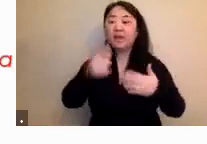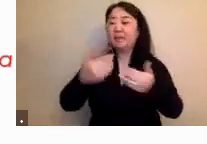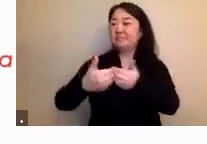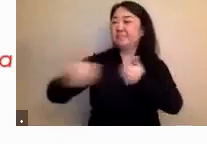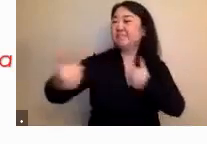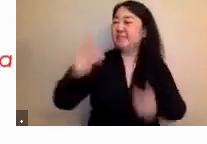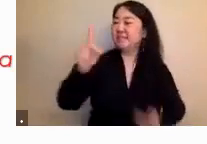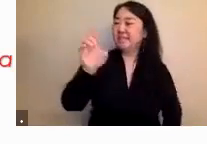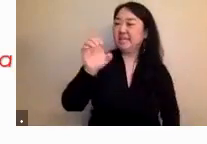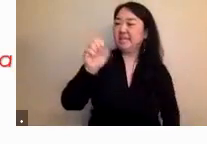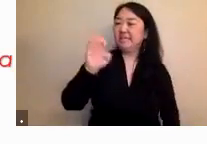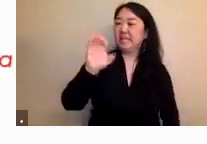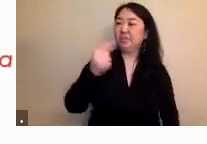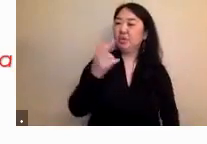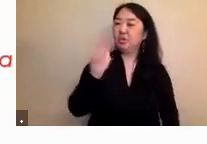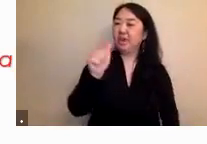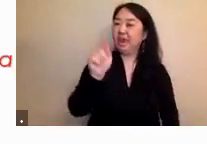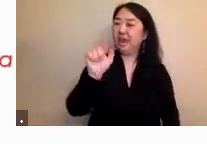desegregating the trolley